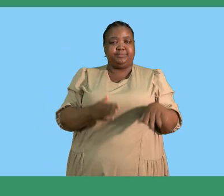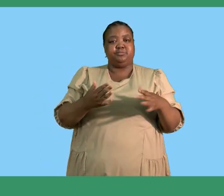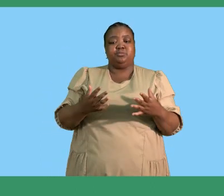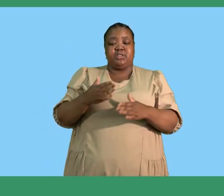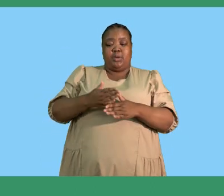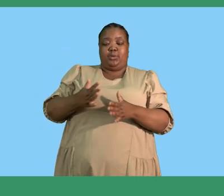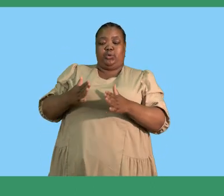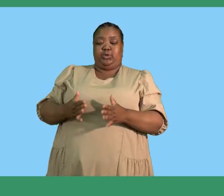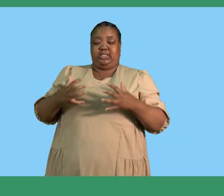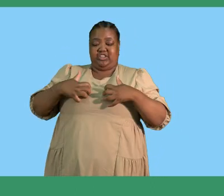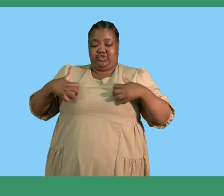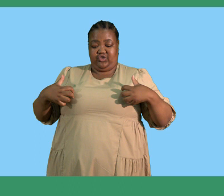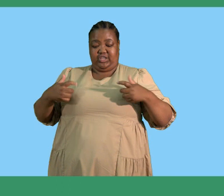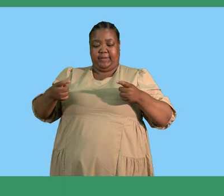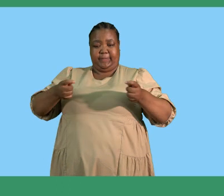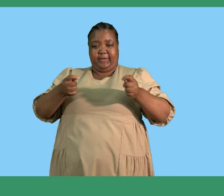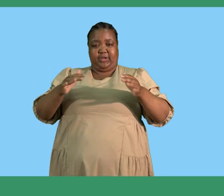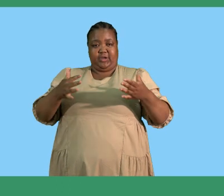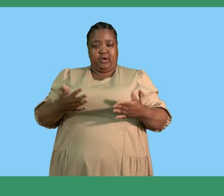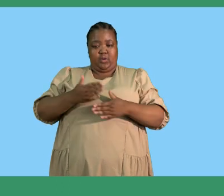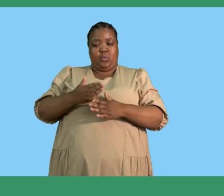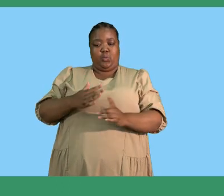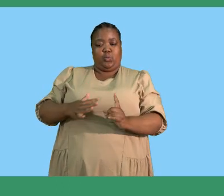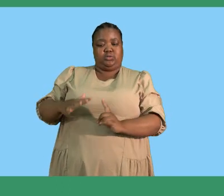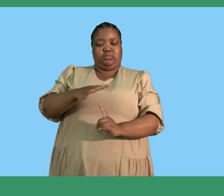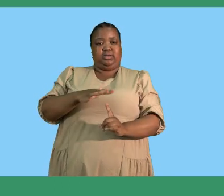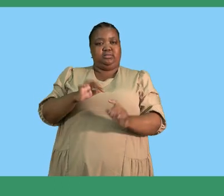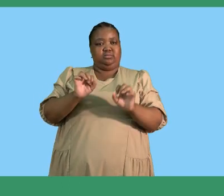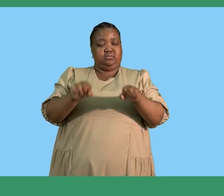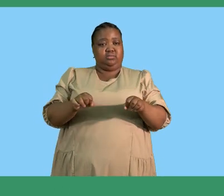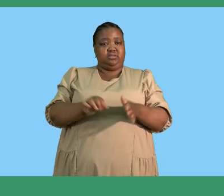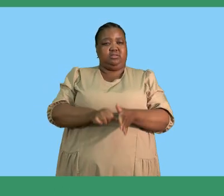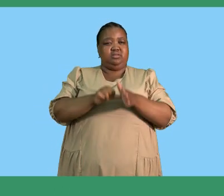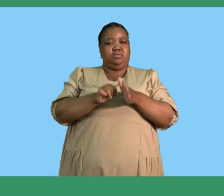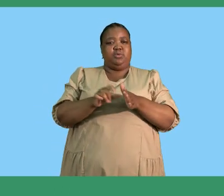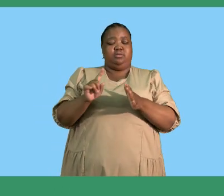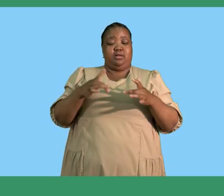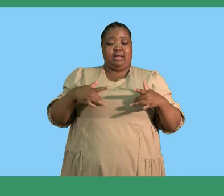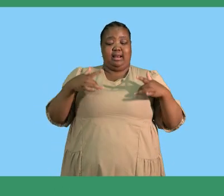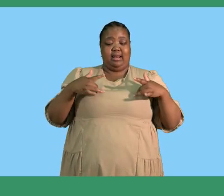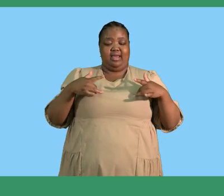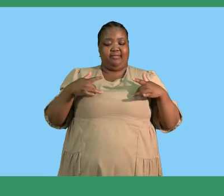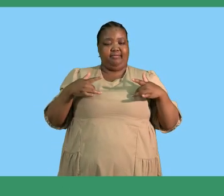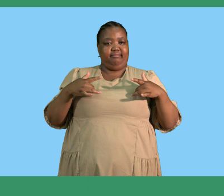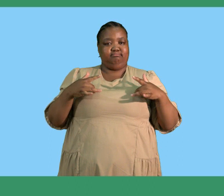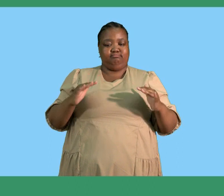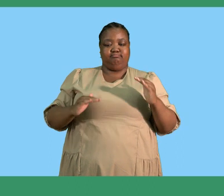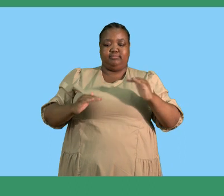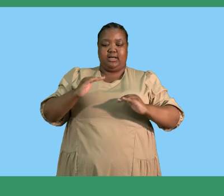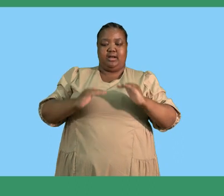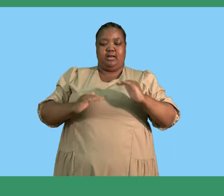manage stress in the workplace. Very important, you must be able to create a balanced